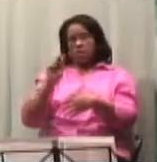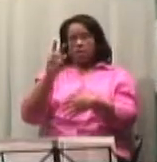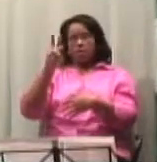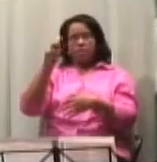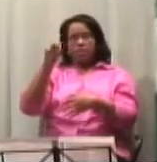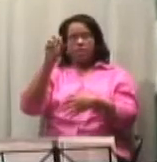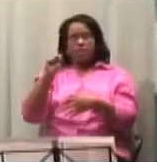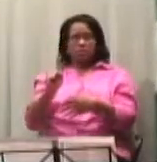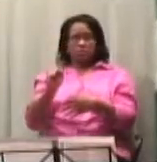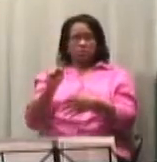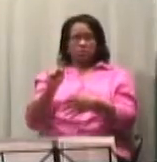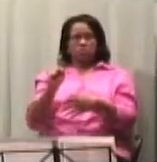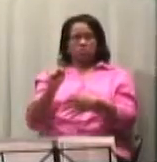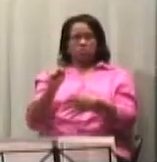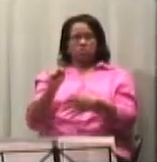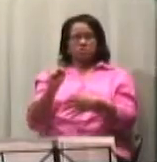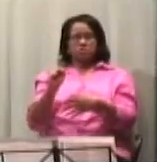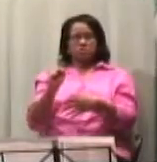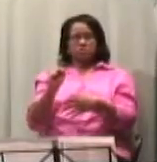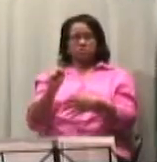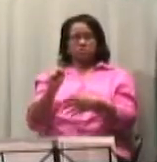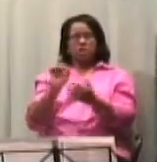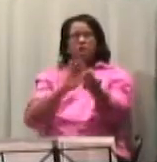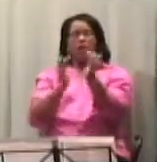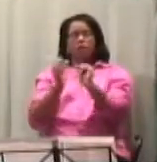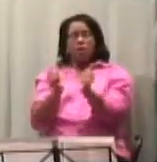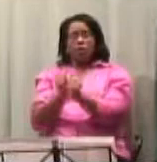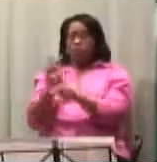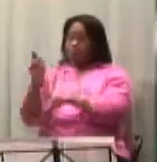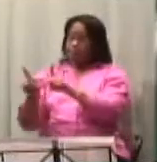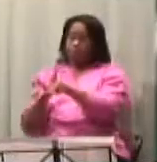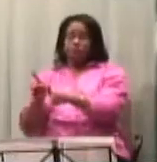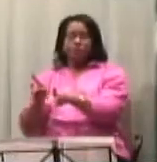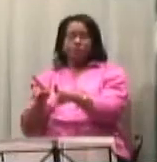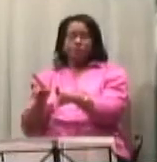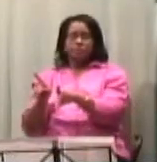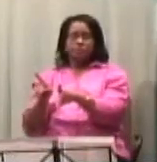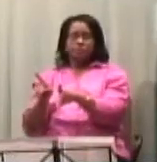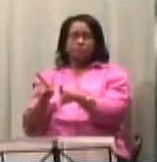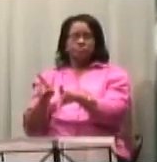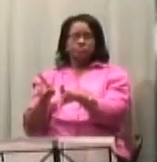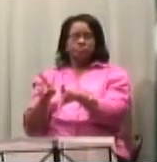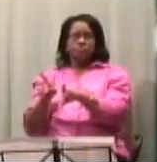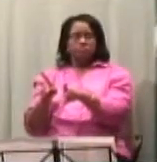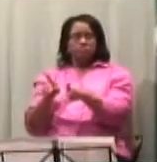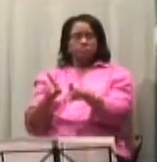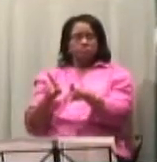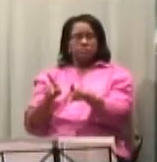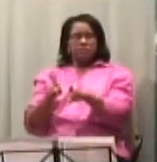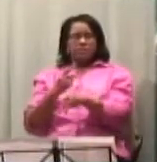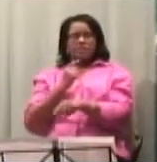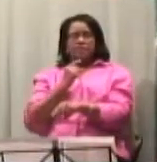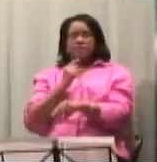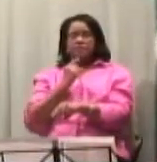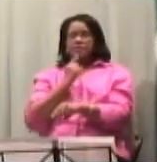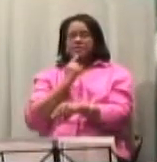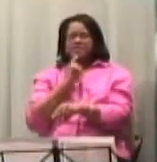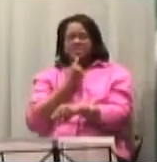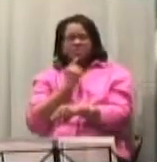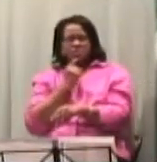who are, of course, very serious in practicing their